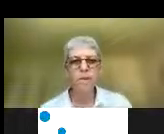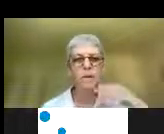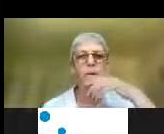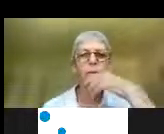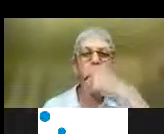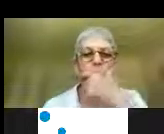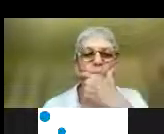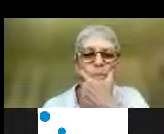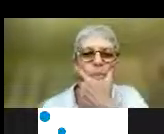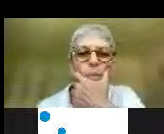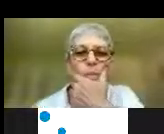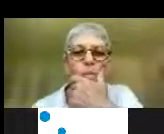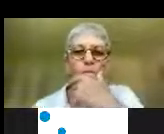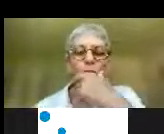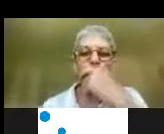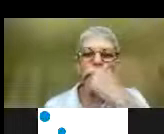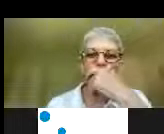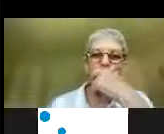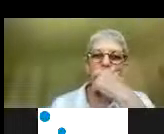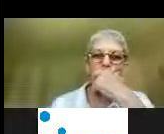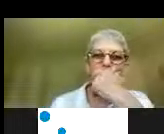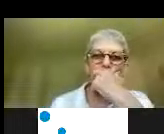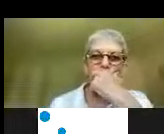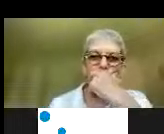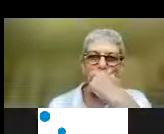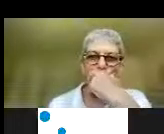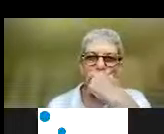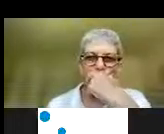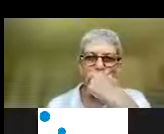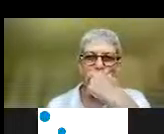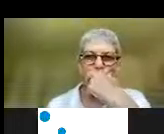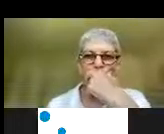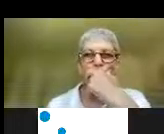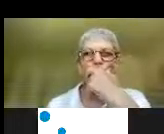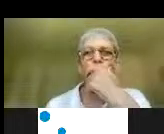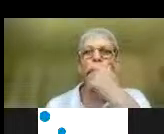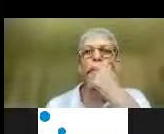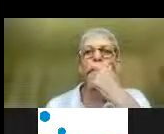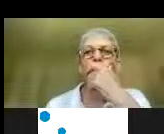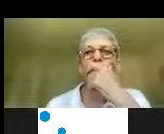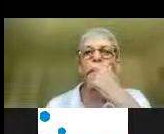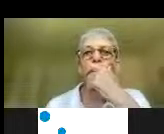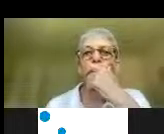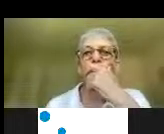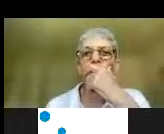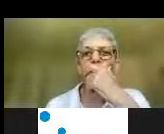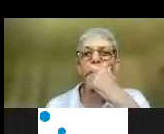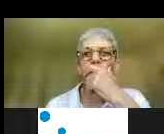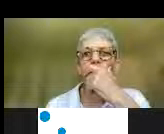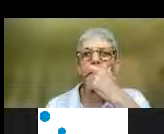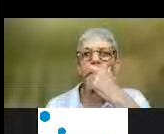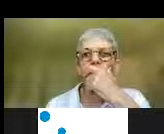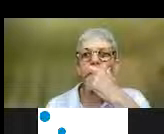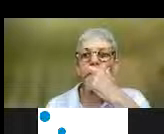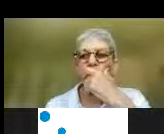You will be able to unmute your microphone later on, but we do ask that you please mute yourself just to reduce any